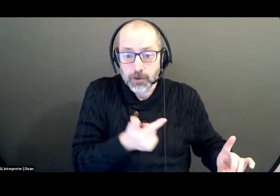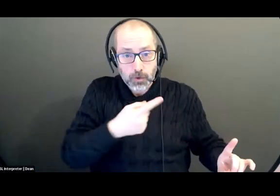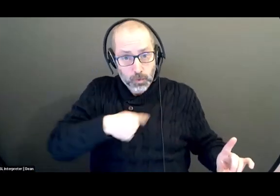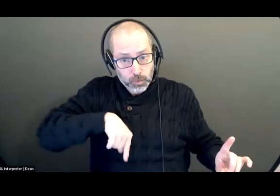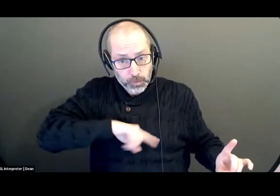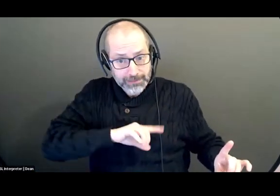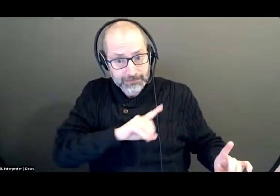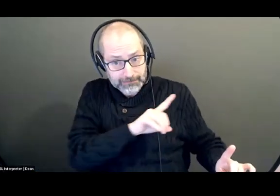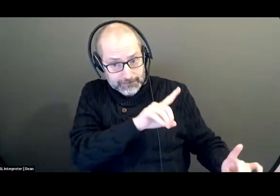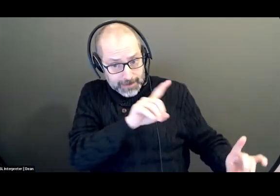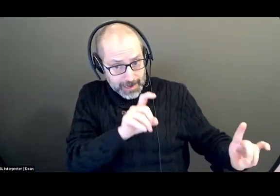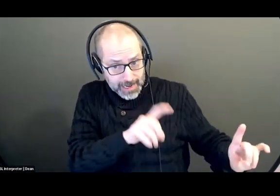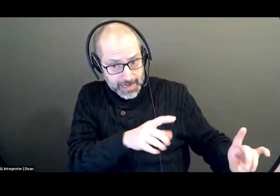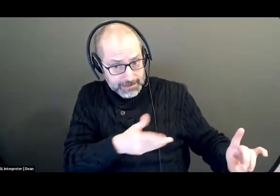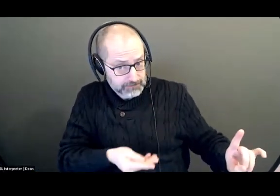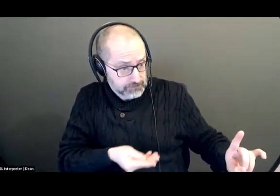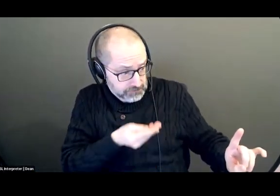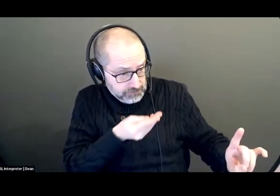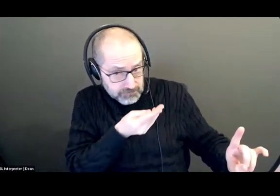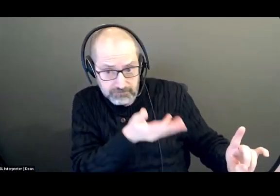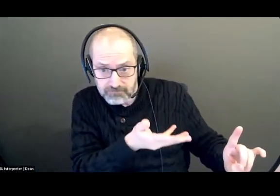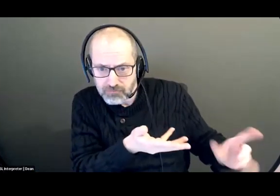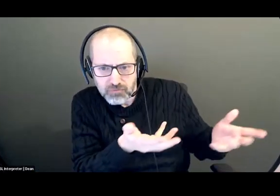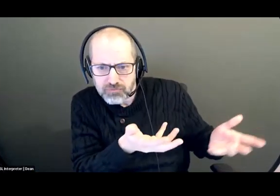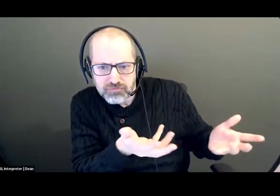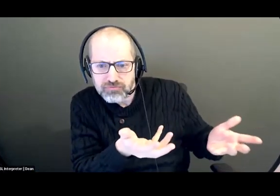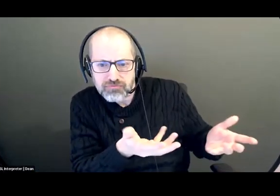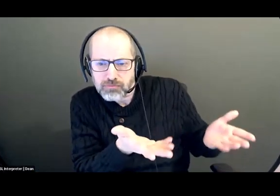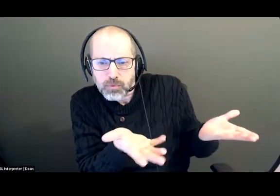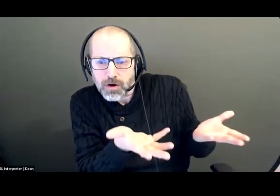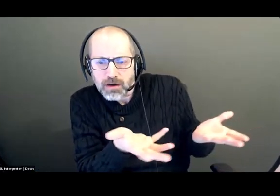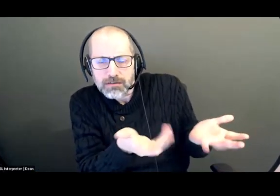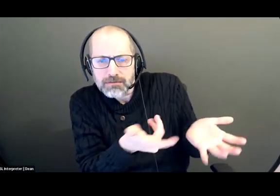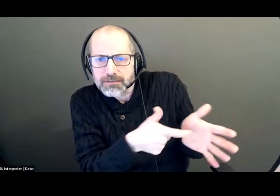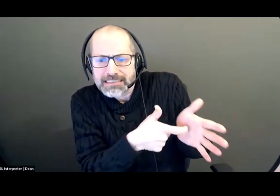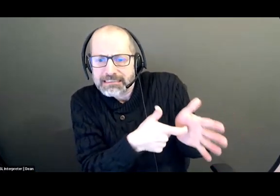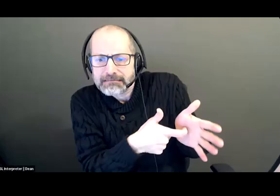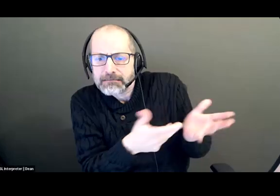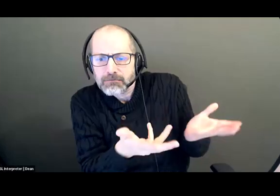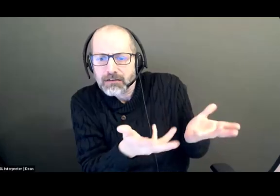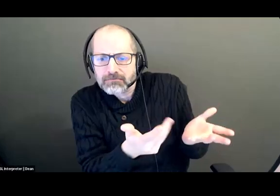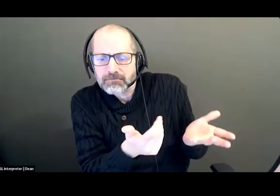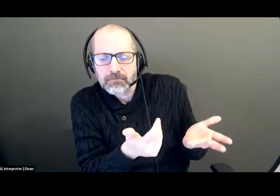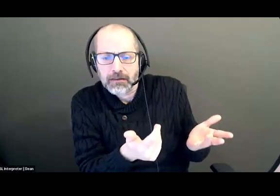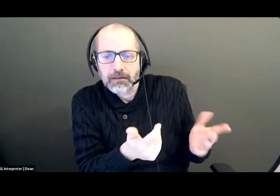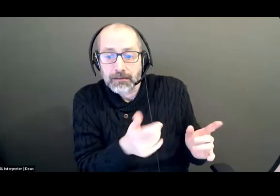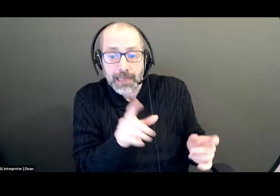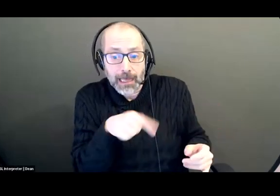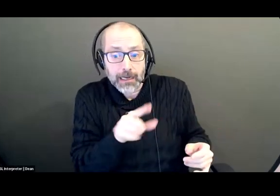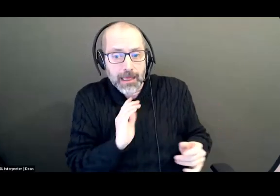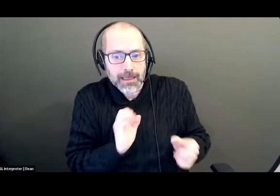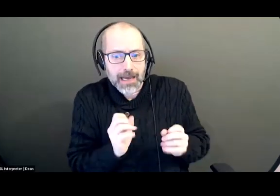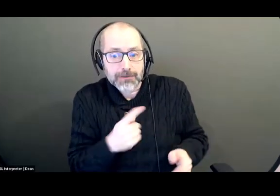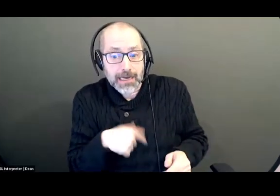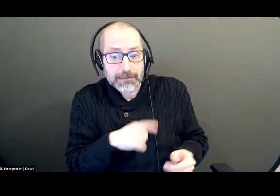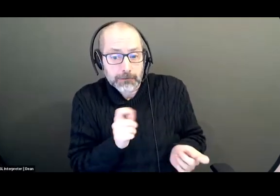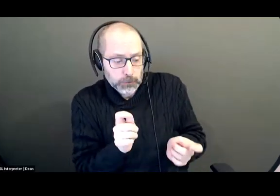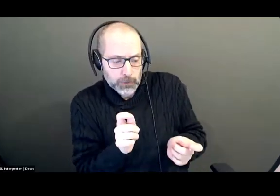the decisions about her own care. By us simply asking the people that we serve what they needed,